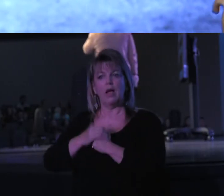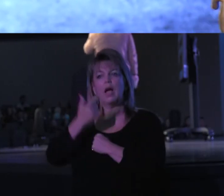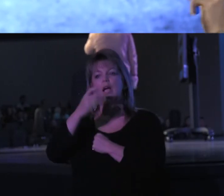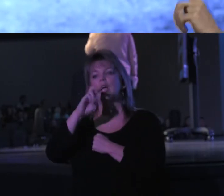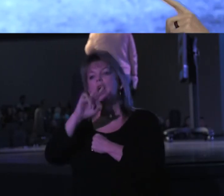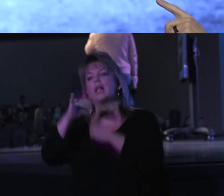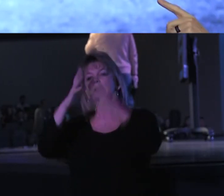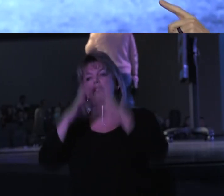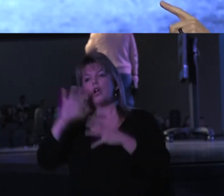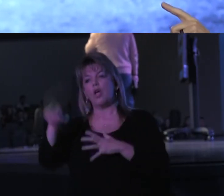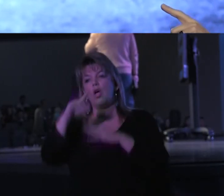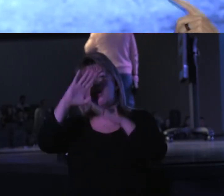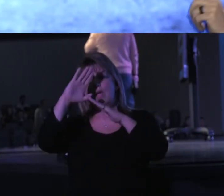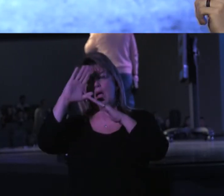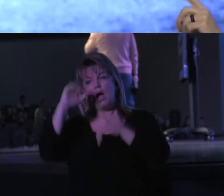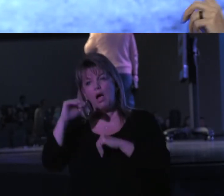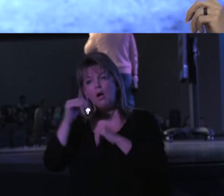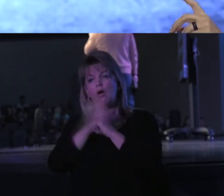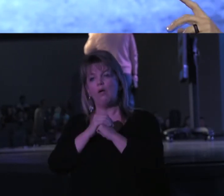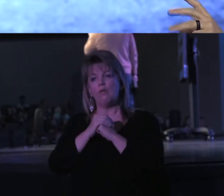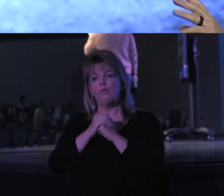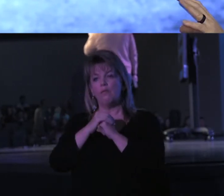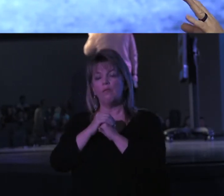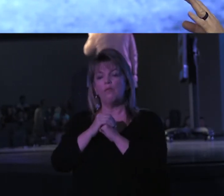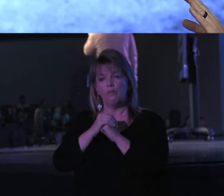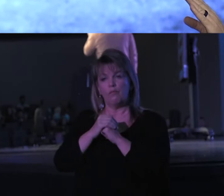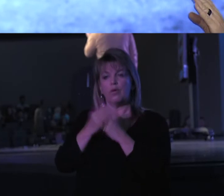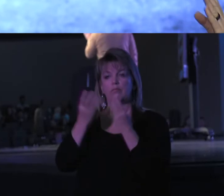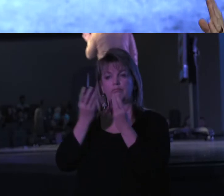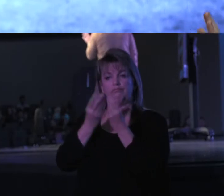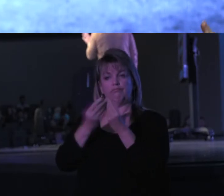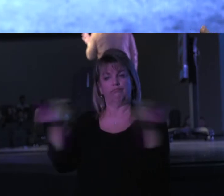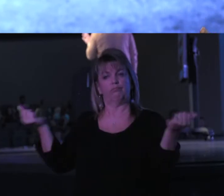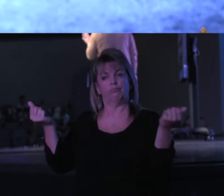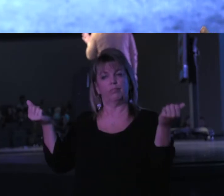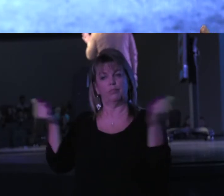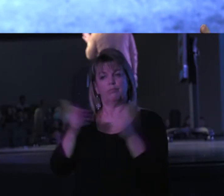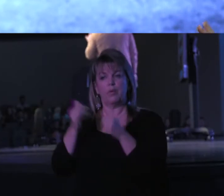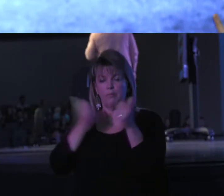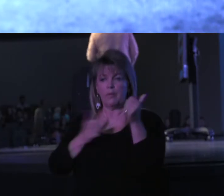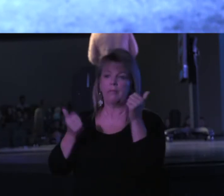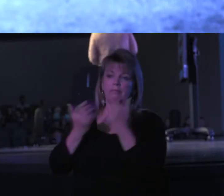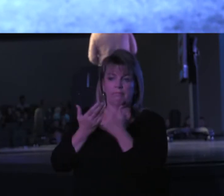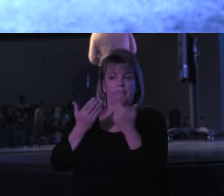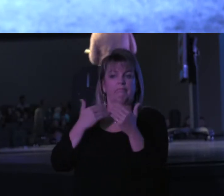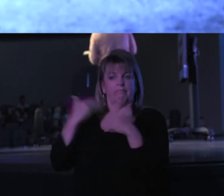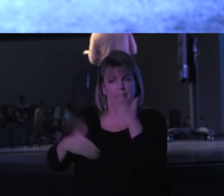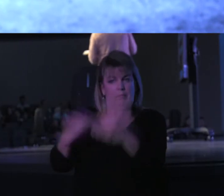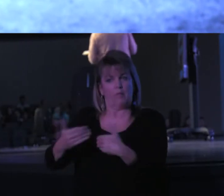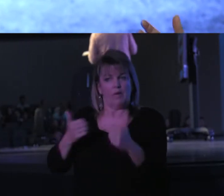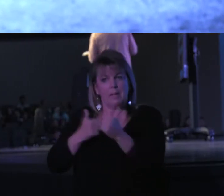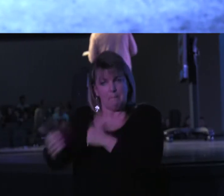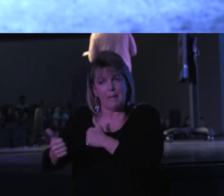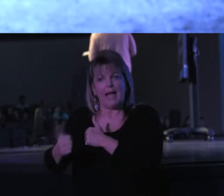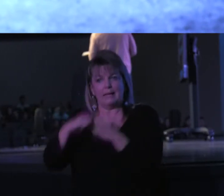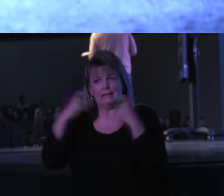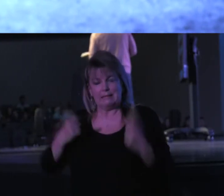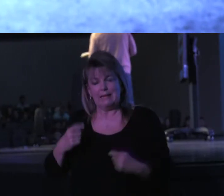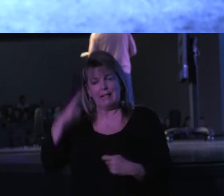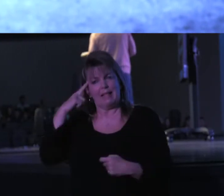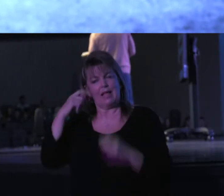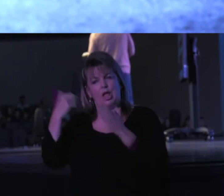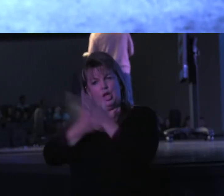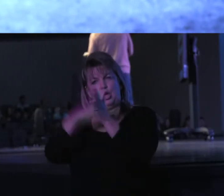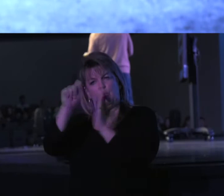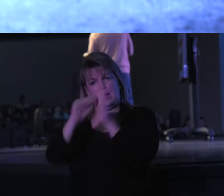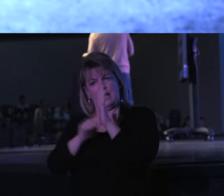only hope for moving past sin. Think about it this way when you just think of the New Testament